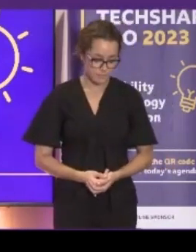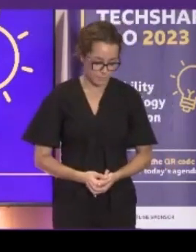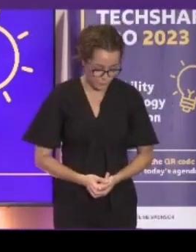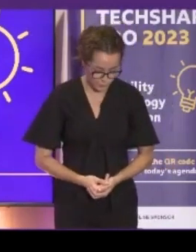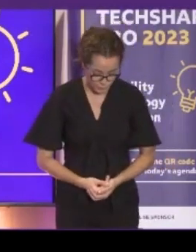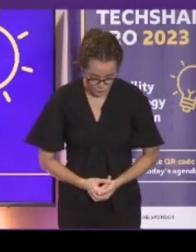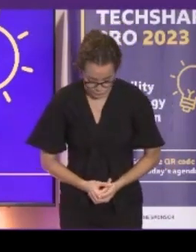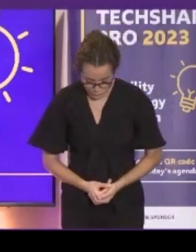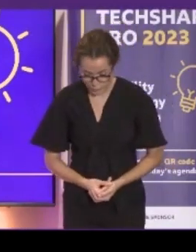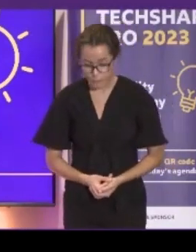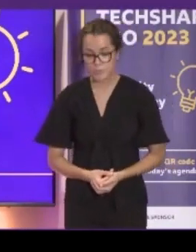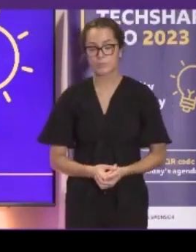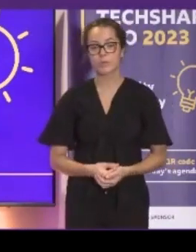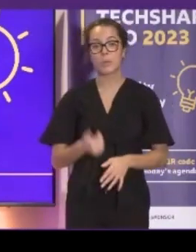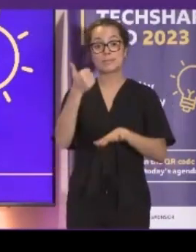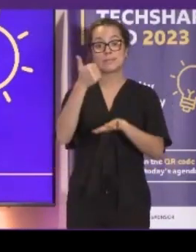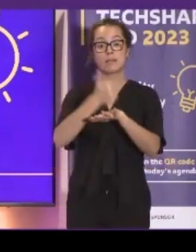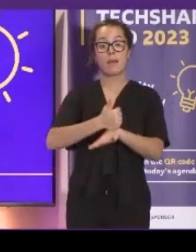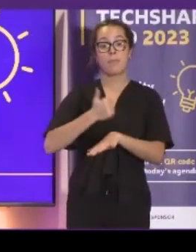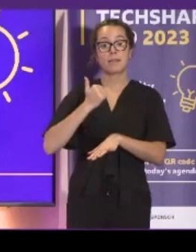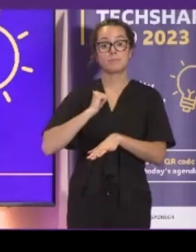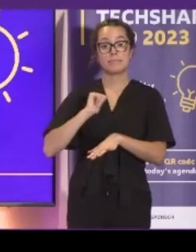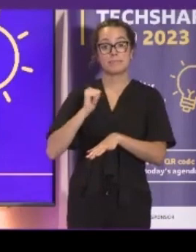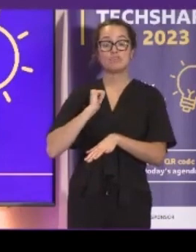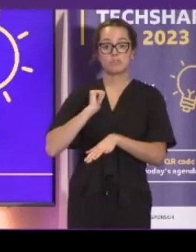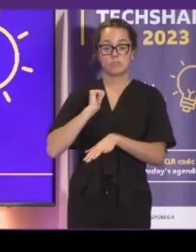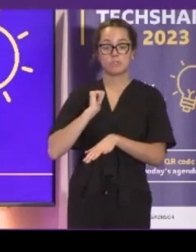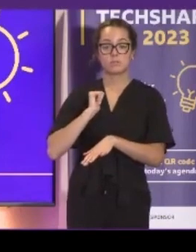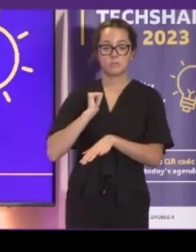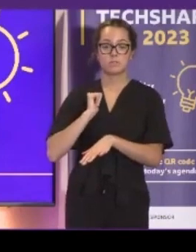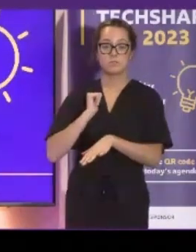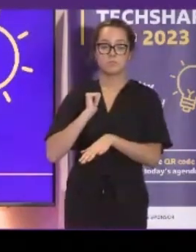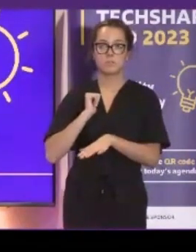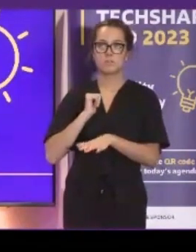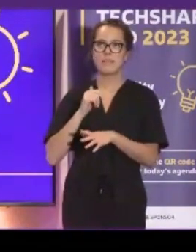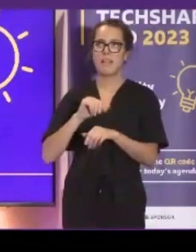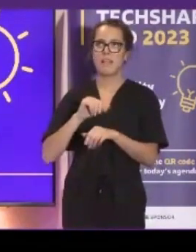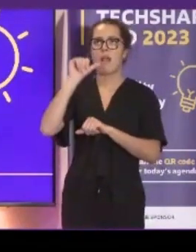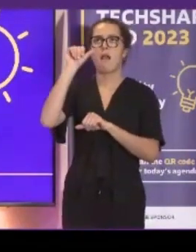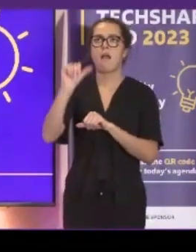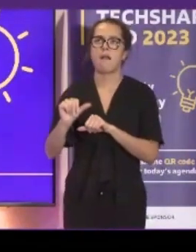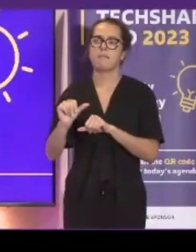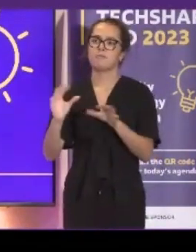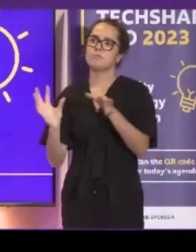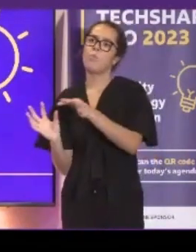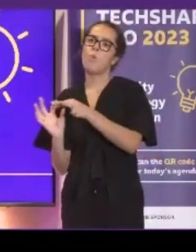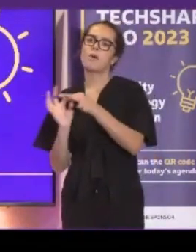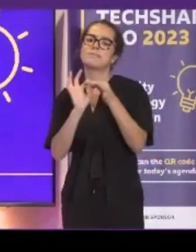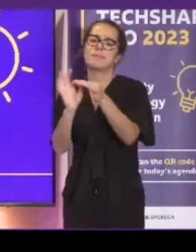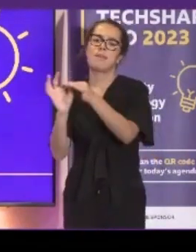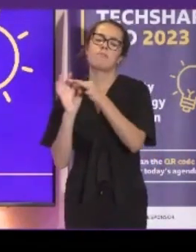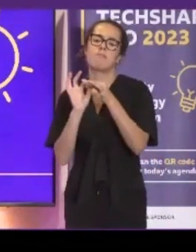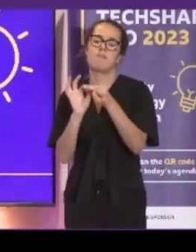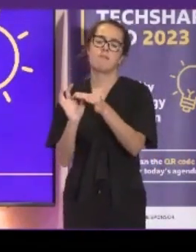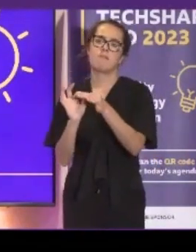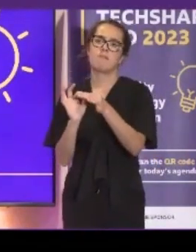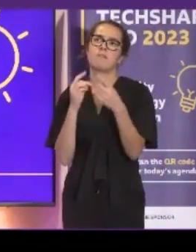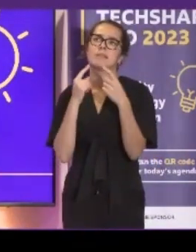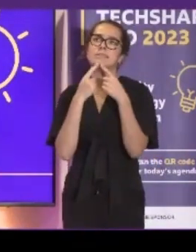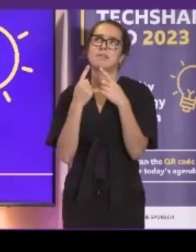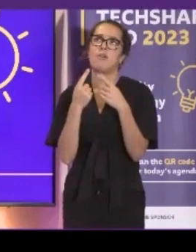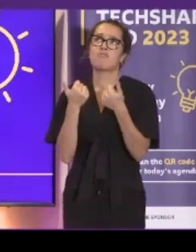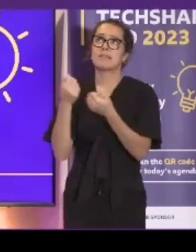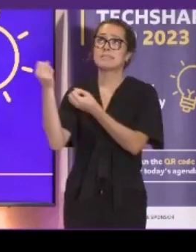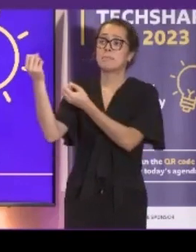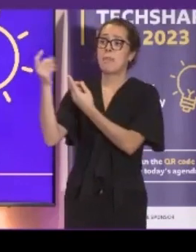after setting the expectations, you know, we also have to work together to kind of ask ourselves, okay, well, we've got responses in from the